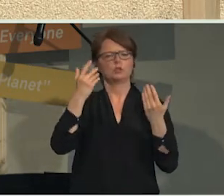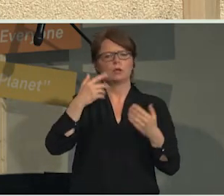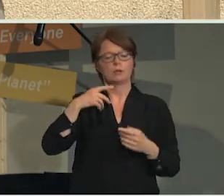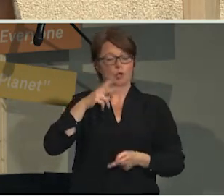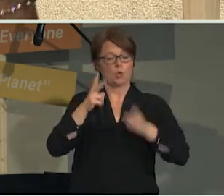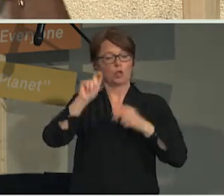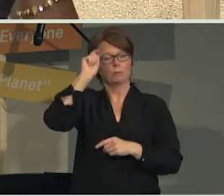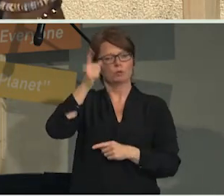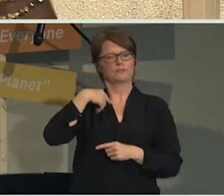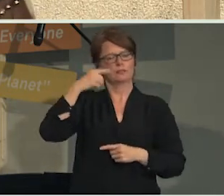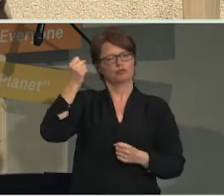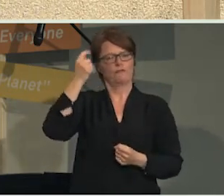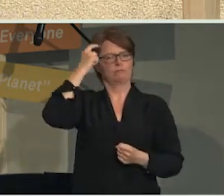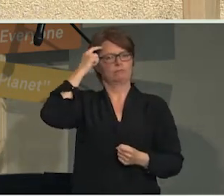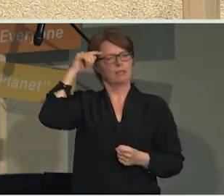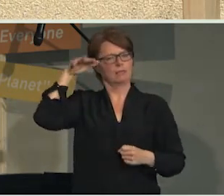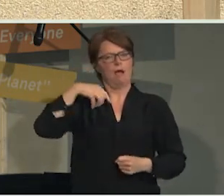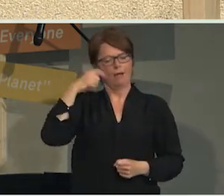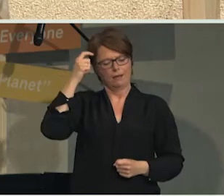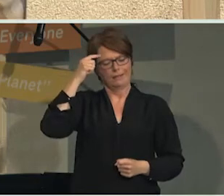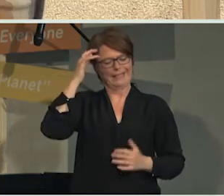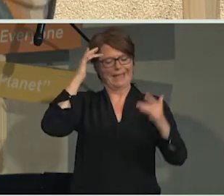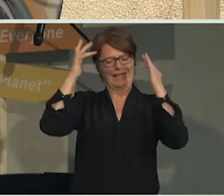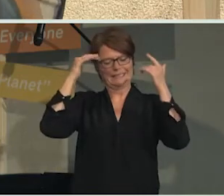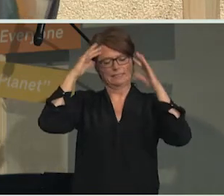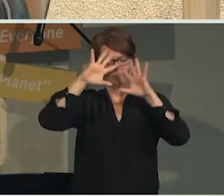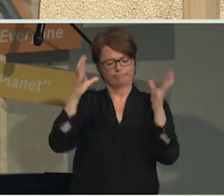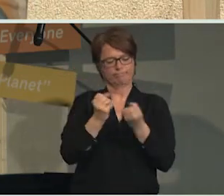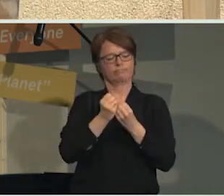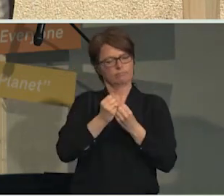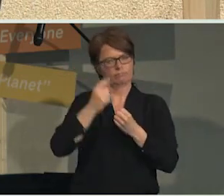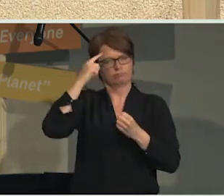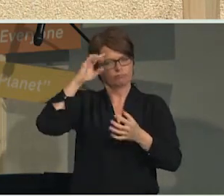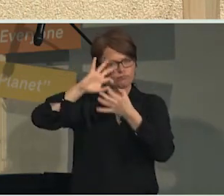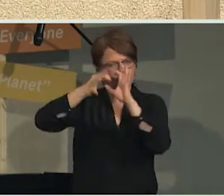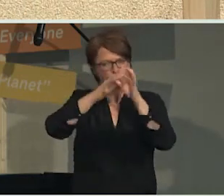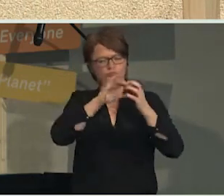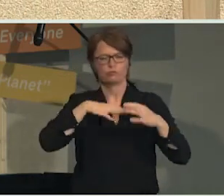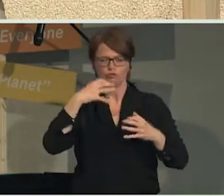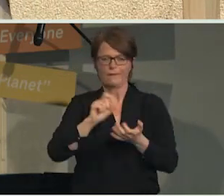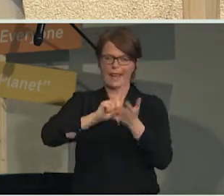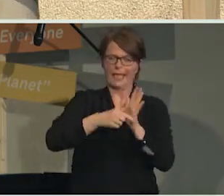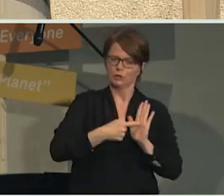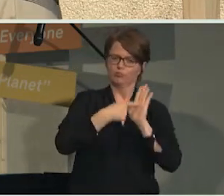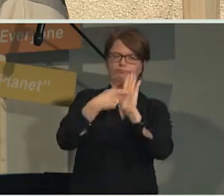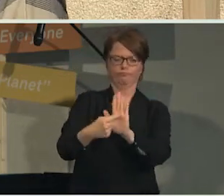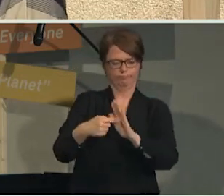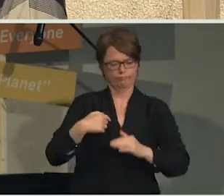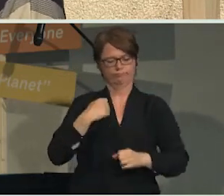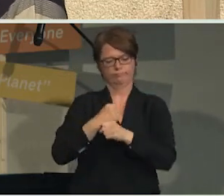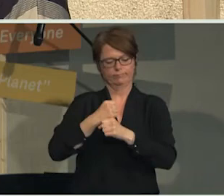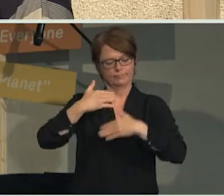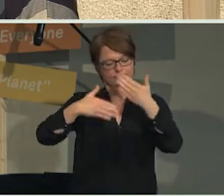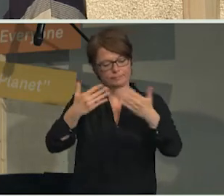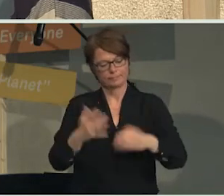I mean, what type of information do I need? We all know it. You in the room, I look at you, look around you. The